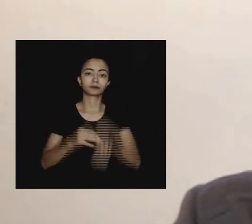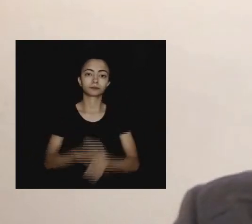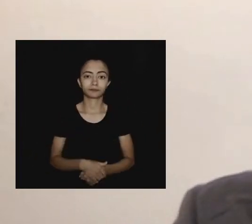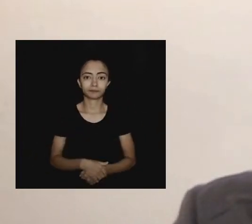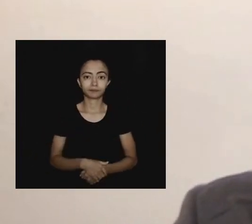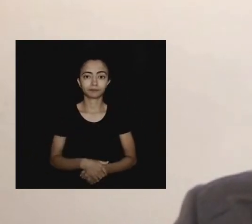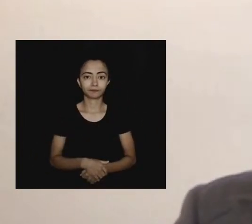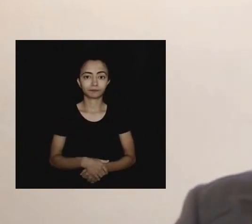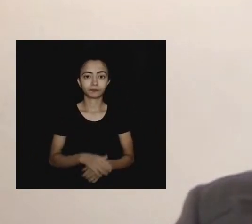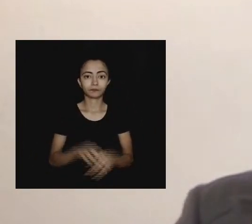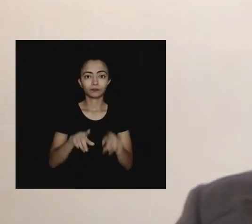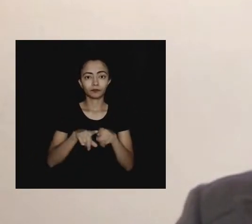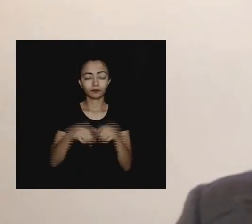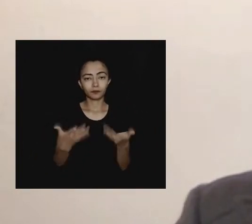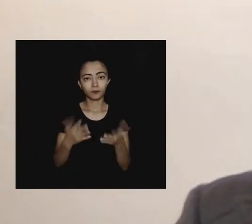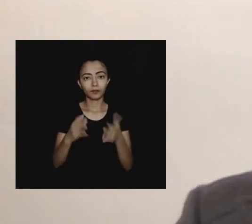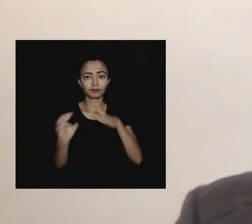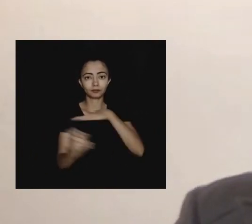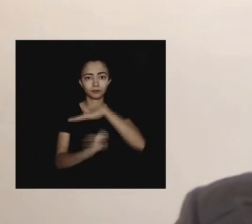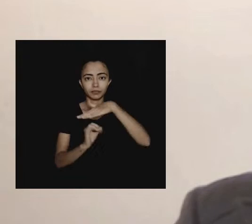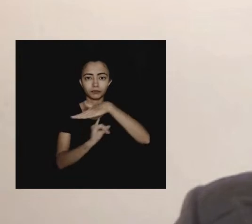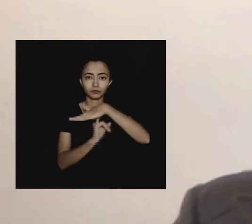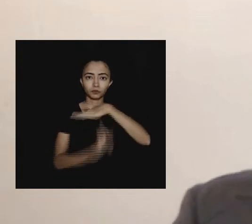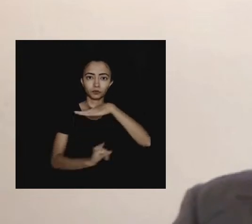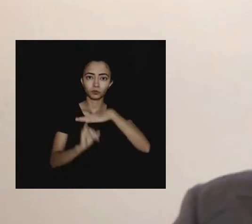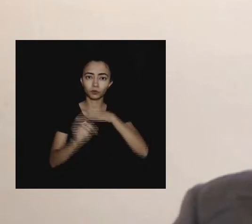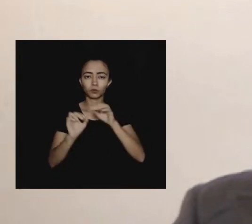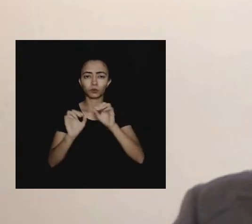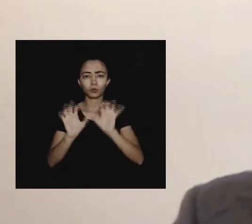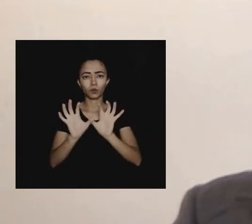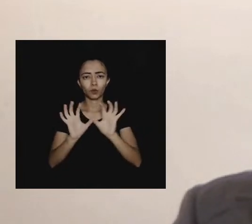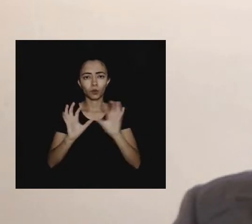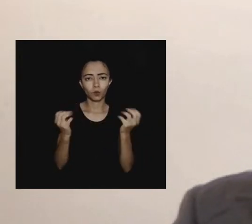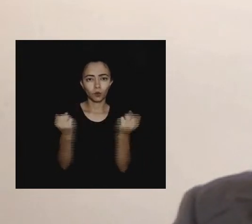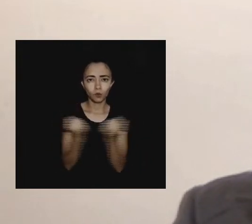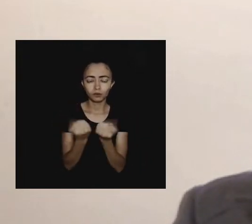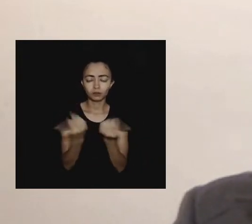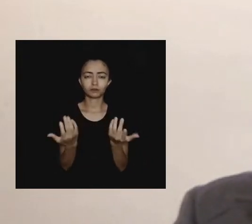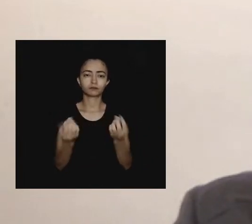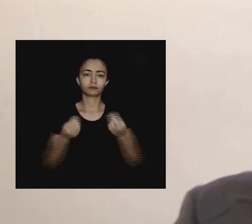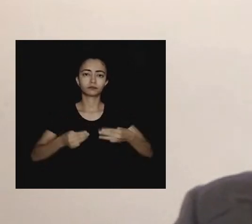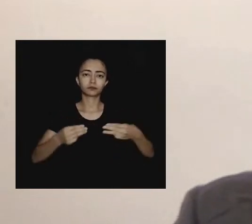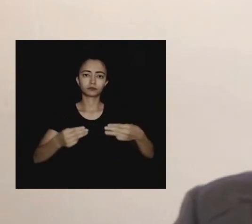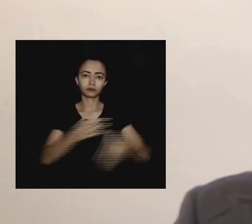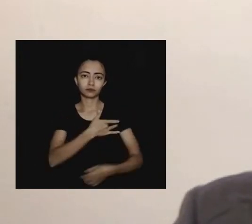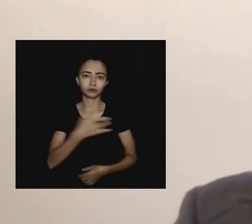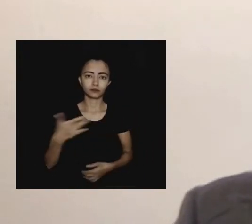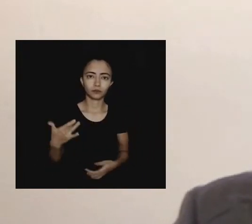of IPFA, and also WHO, PAHU,